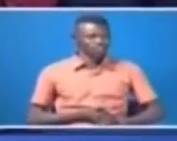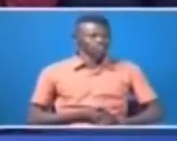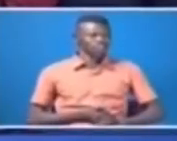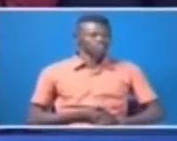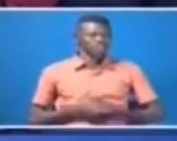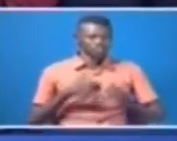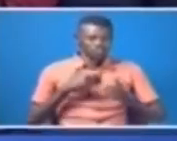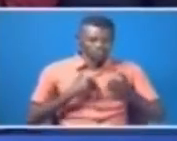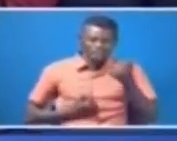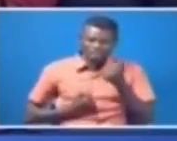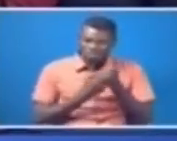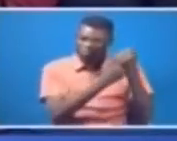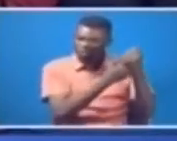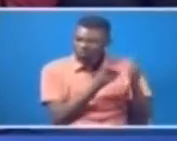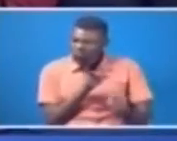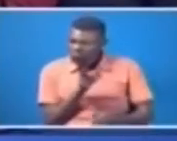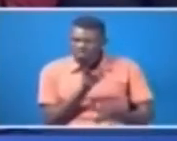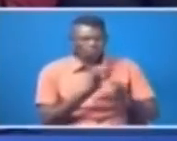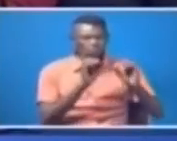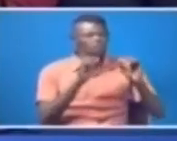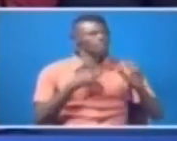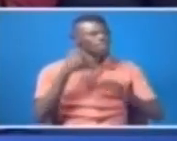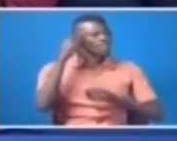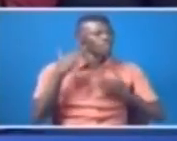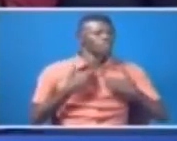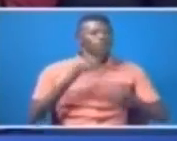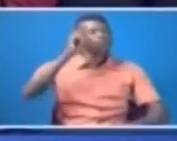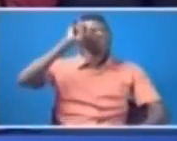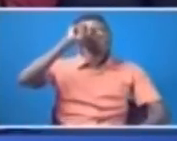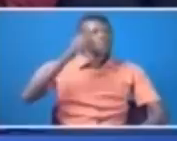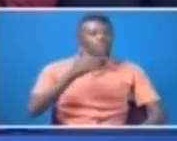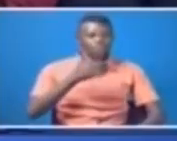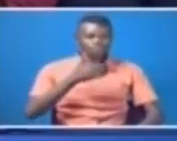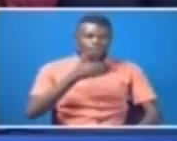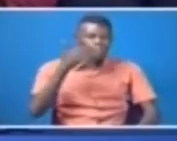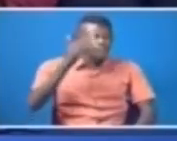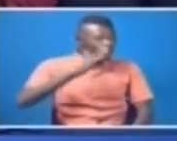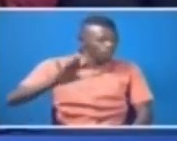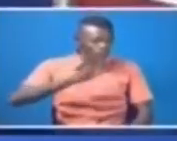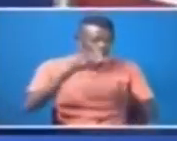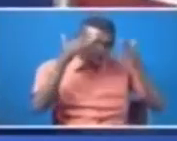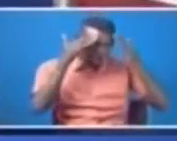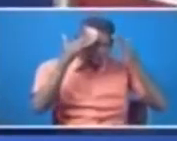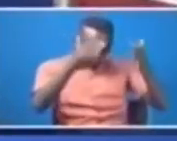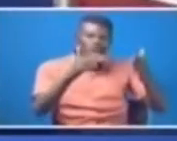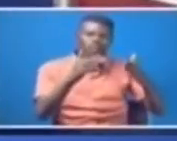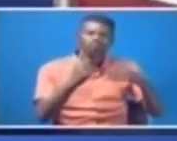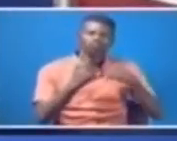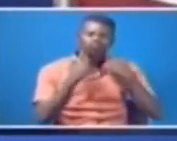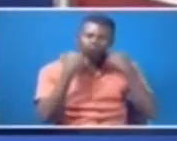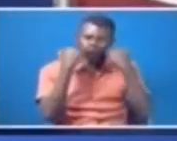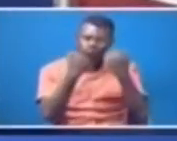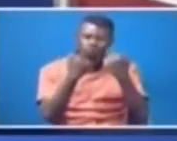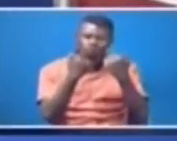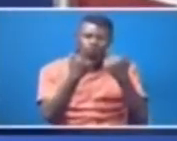for being aggressive. I do not support the cap. I think it is short-sighted. I think Parliament should perhaps focus on strengthening